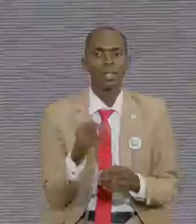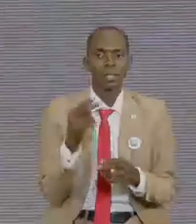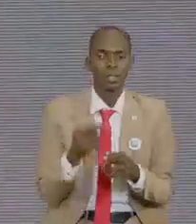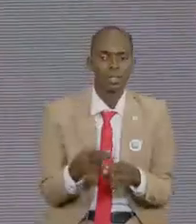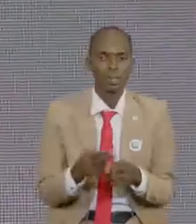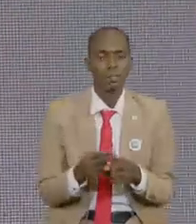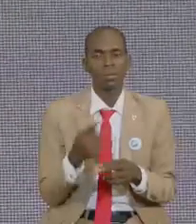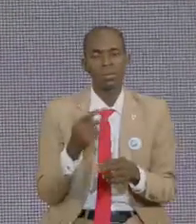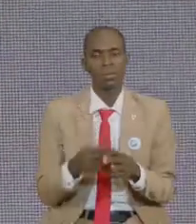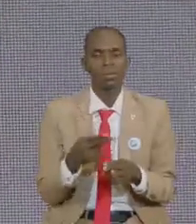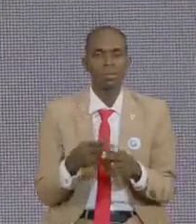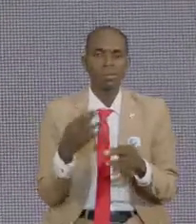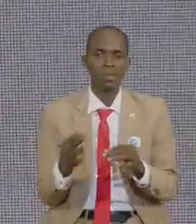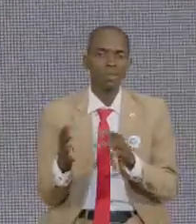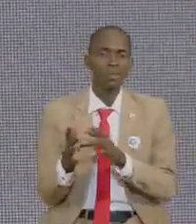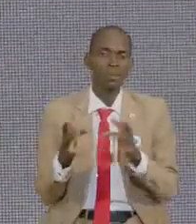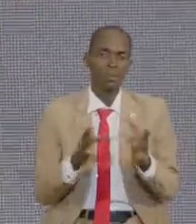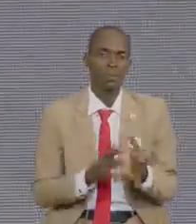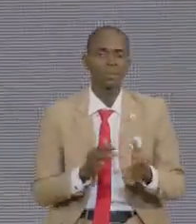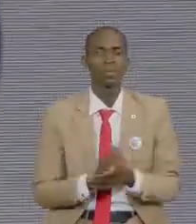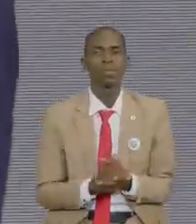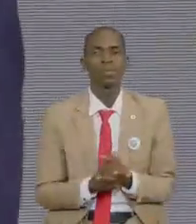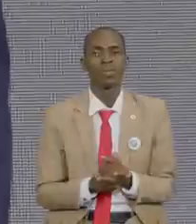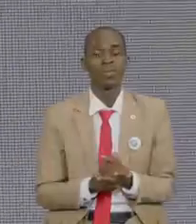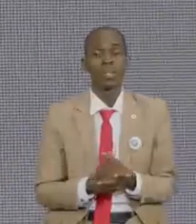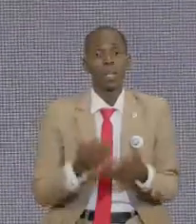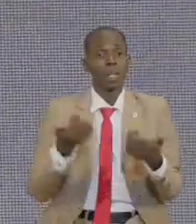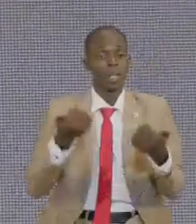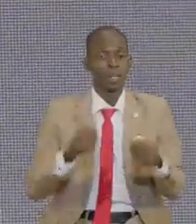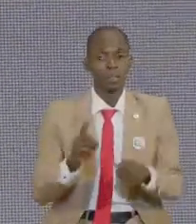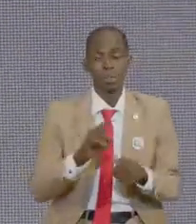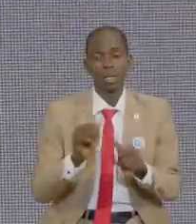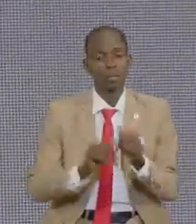The name of Jesus. Anywhere you go, everywhere you go,